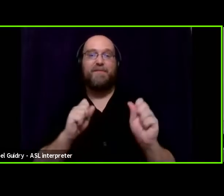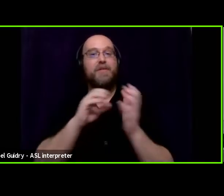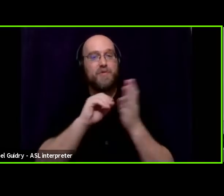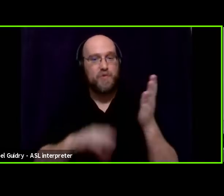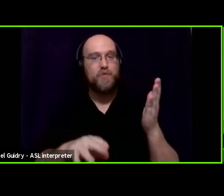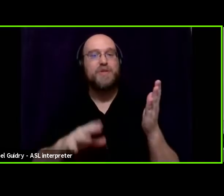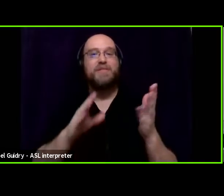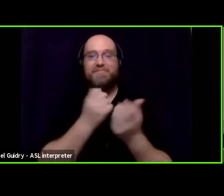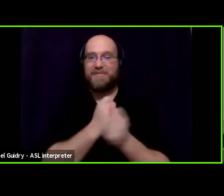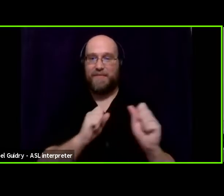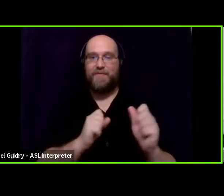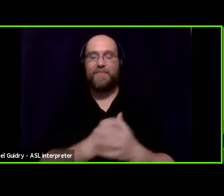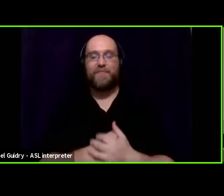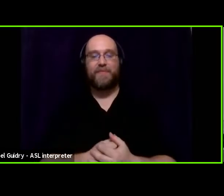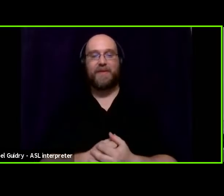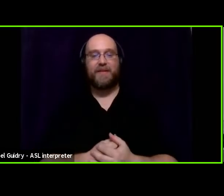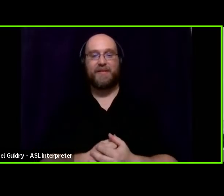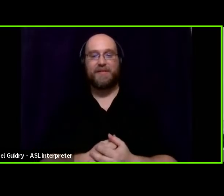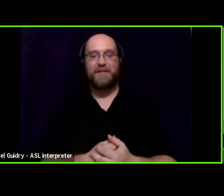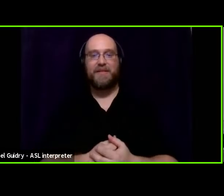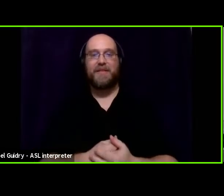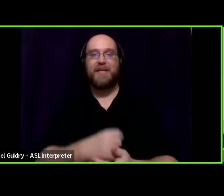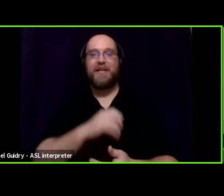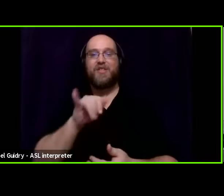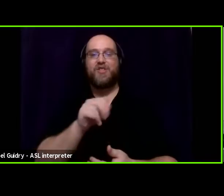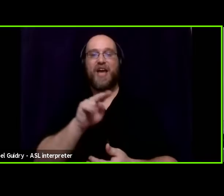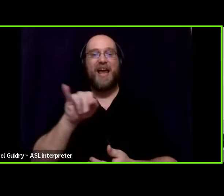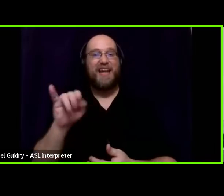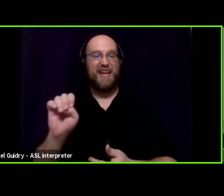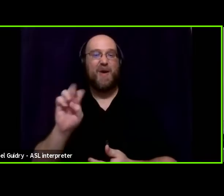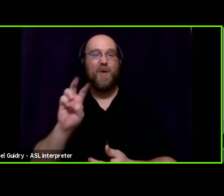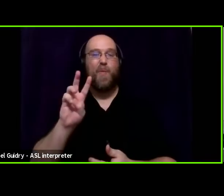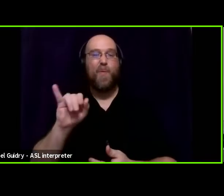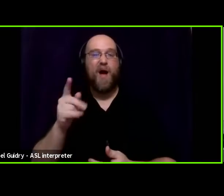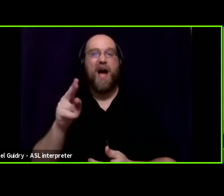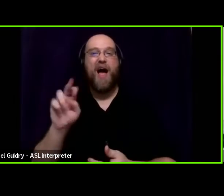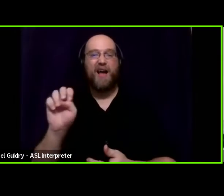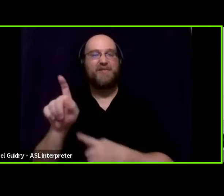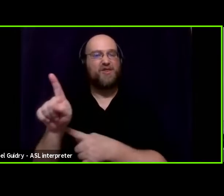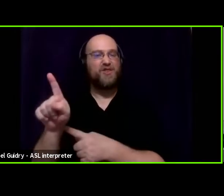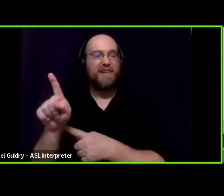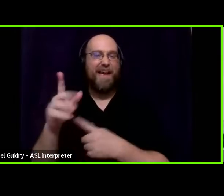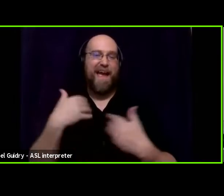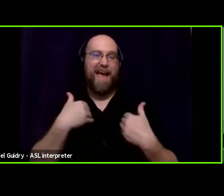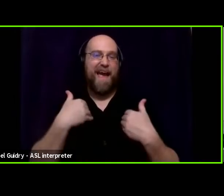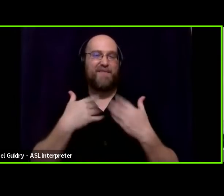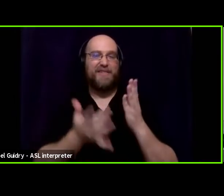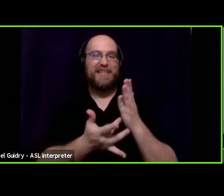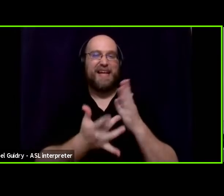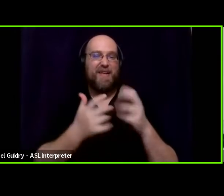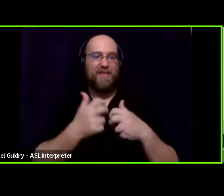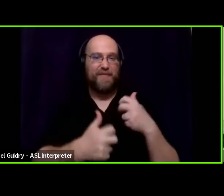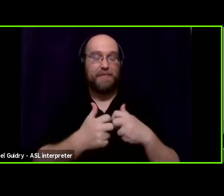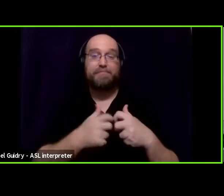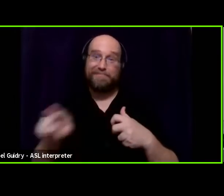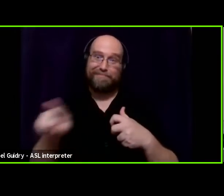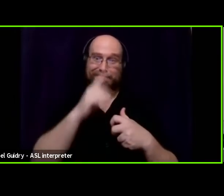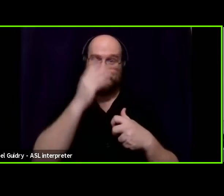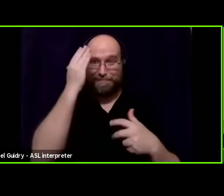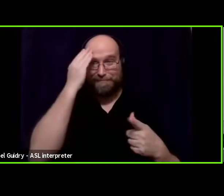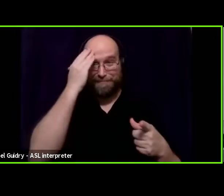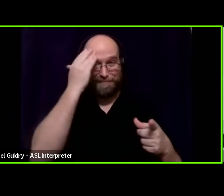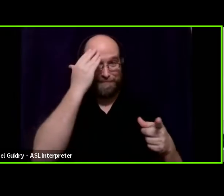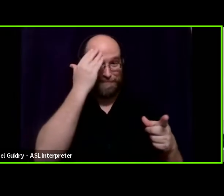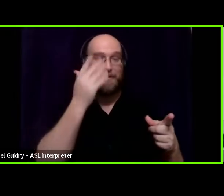Janie White was experiencing some technical difficulties. I think many of us know about that in this virtual world that many of